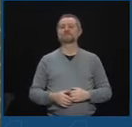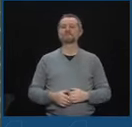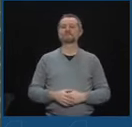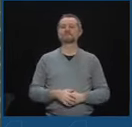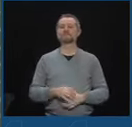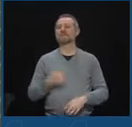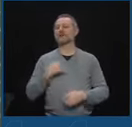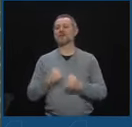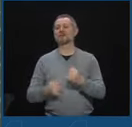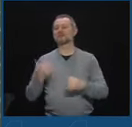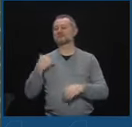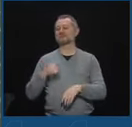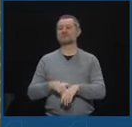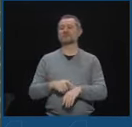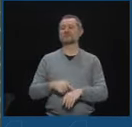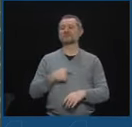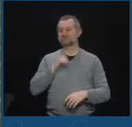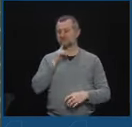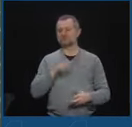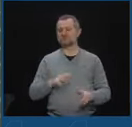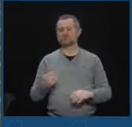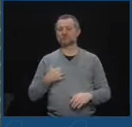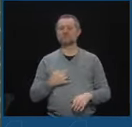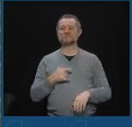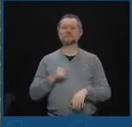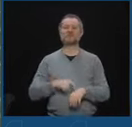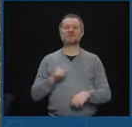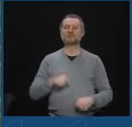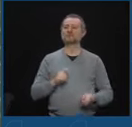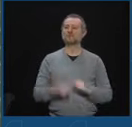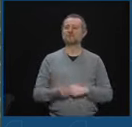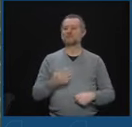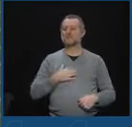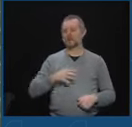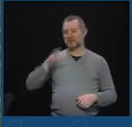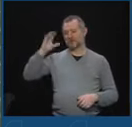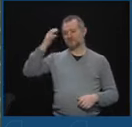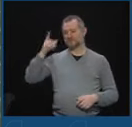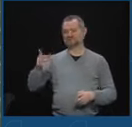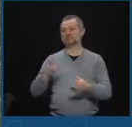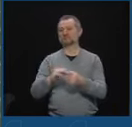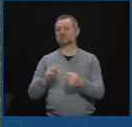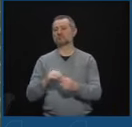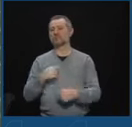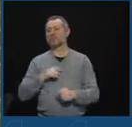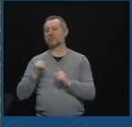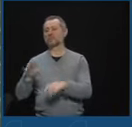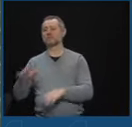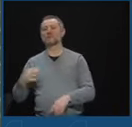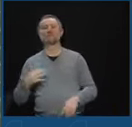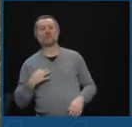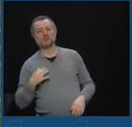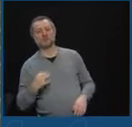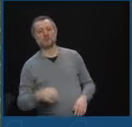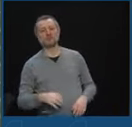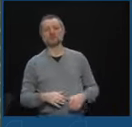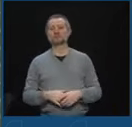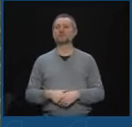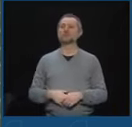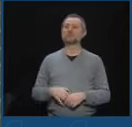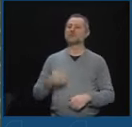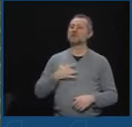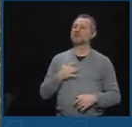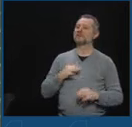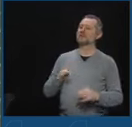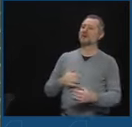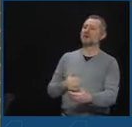change. So I had a cousin who told me about this program, and I came, volunteered, and I just felt that I fit right in because